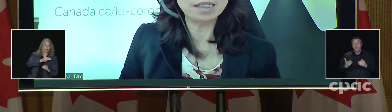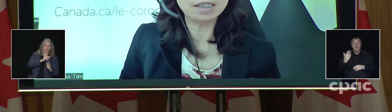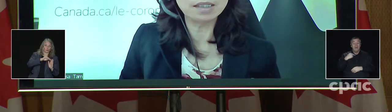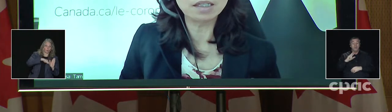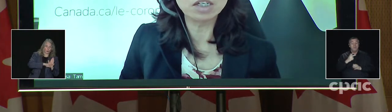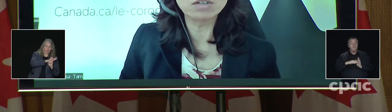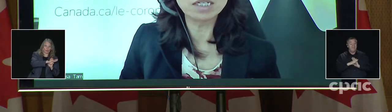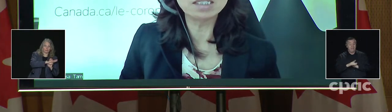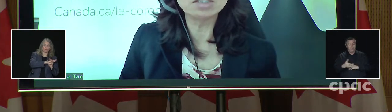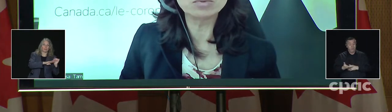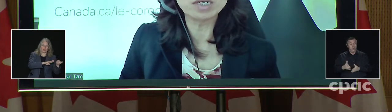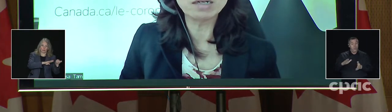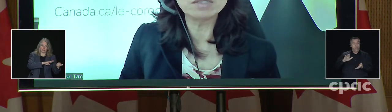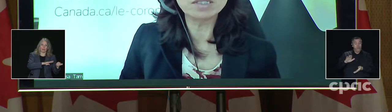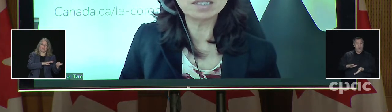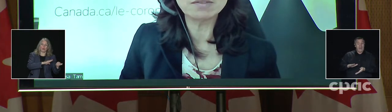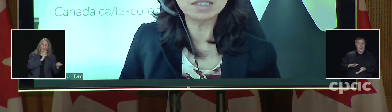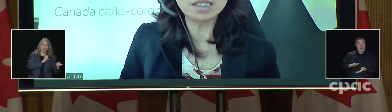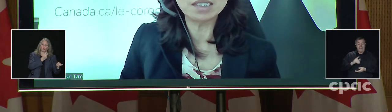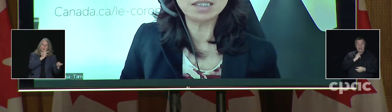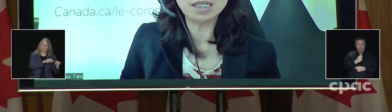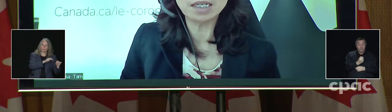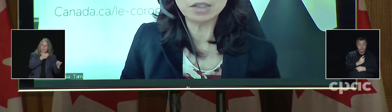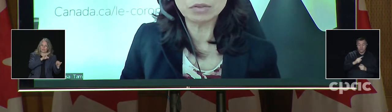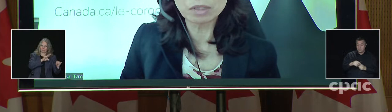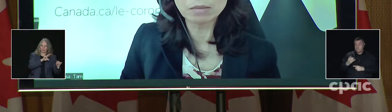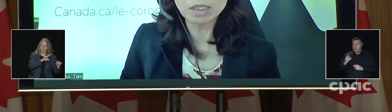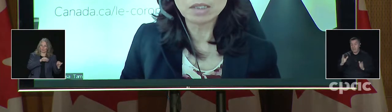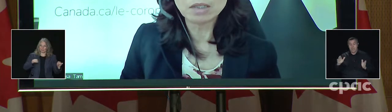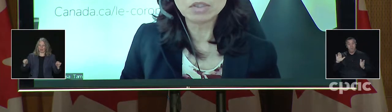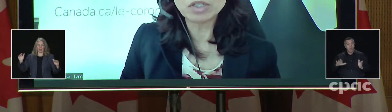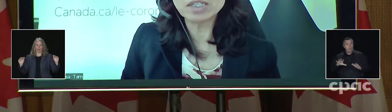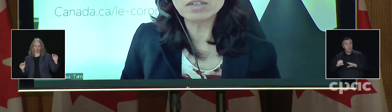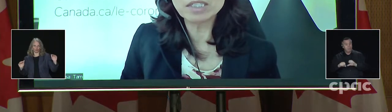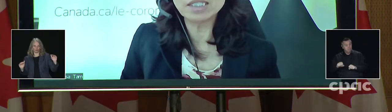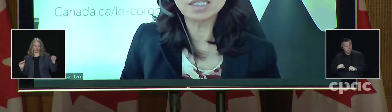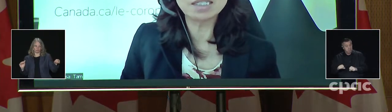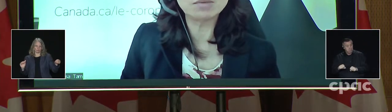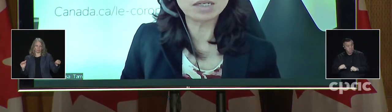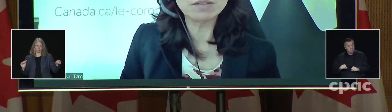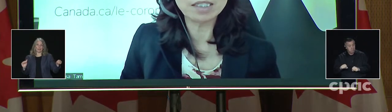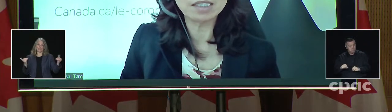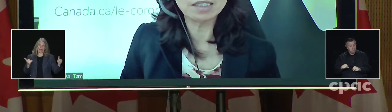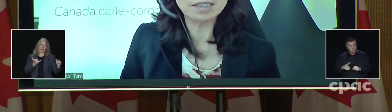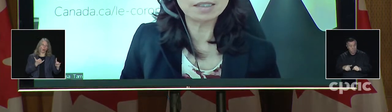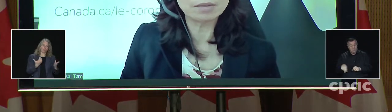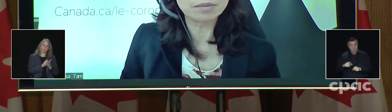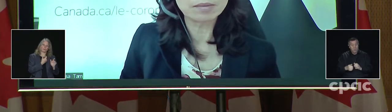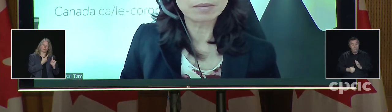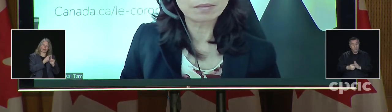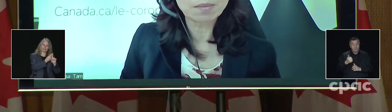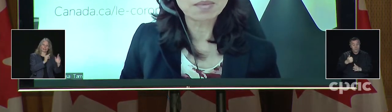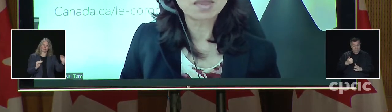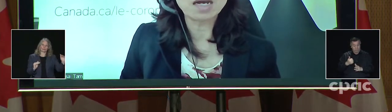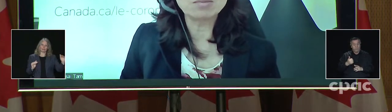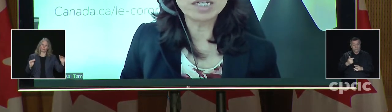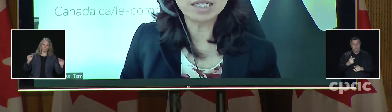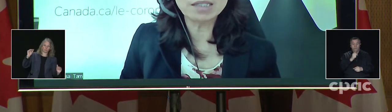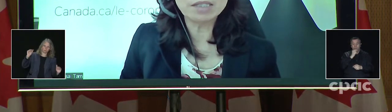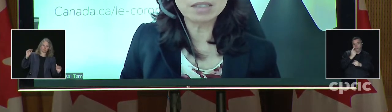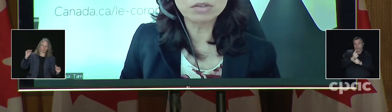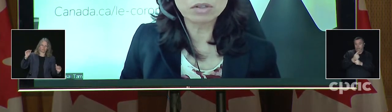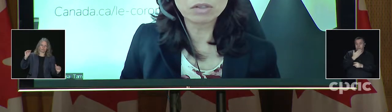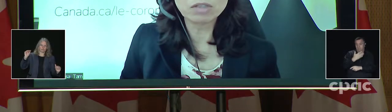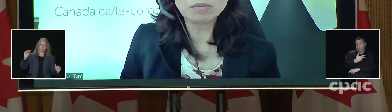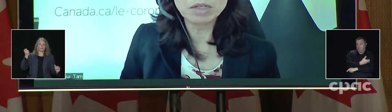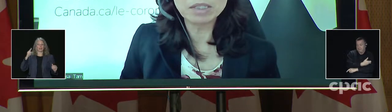associated cases occurring in the 12 to 17-year age group, which are increasingly well vaccinated. Outbreak